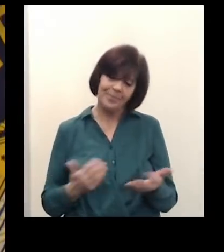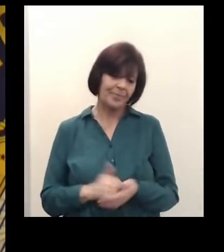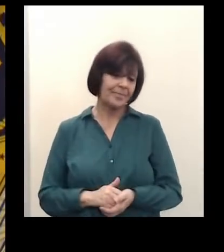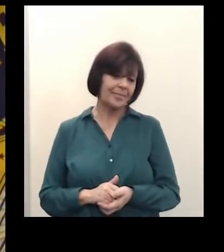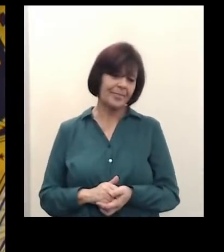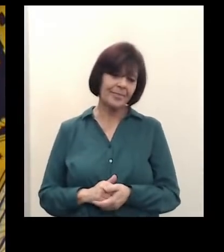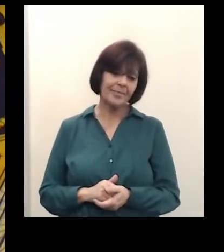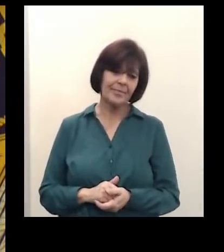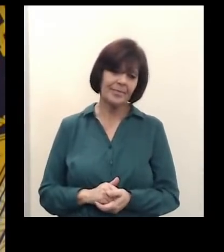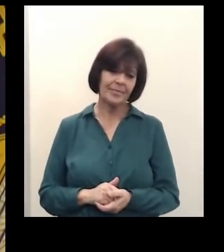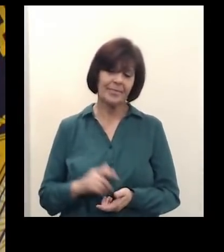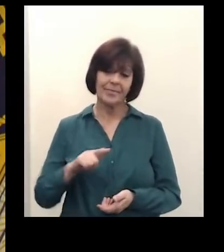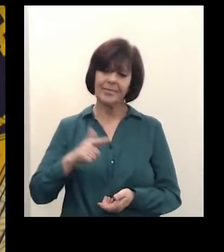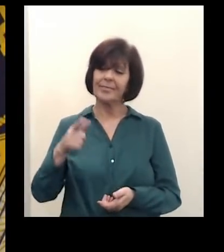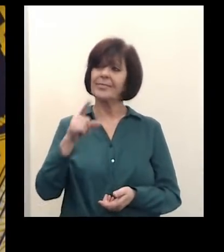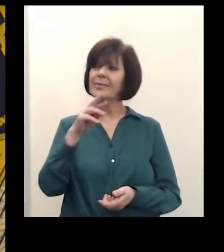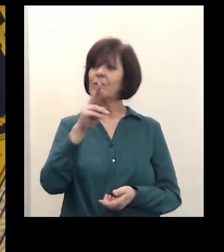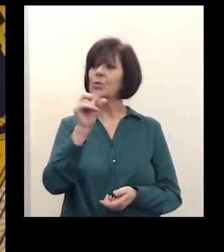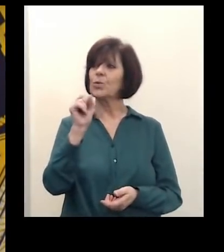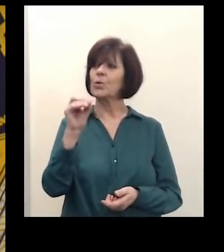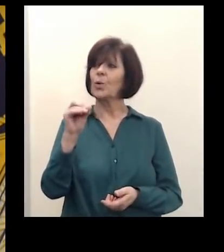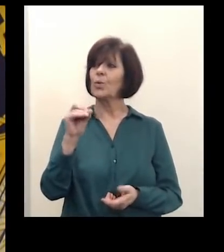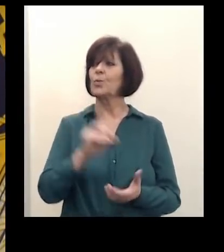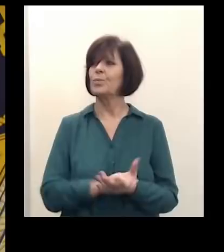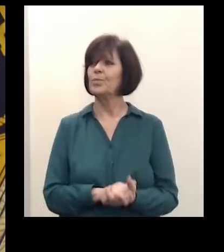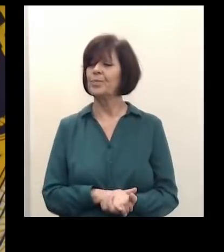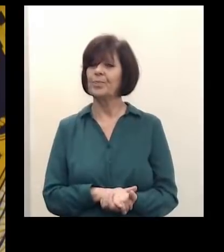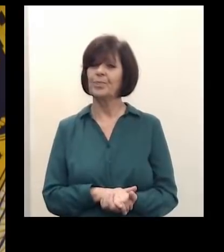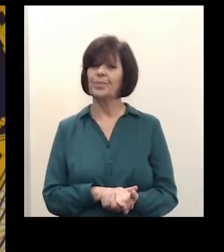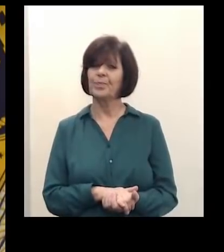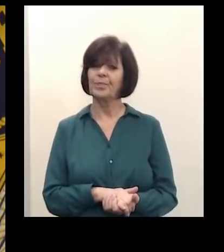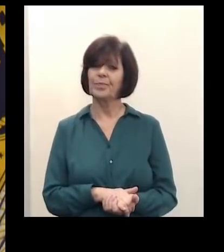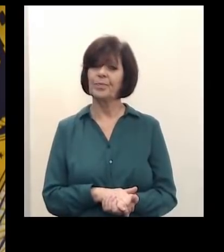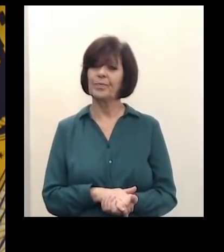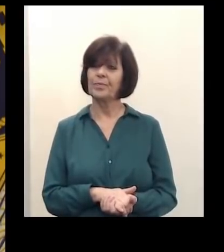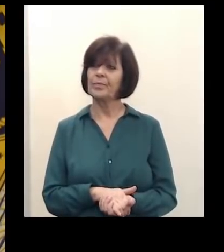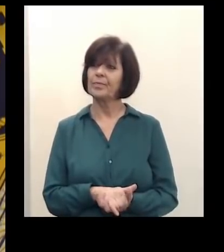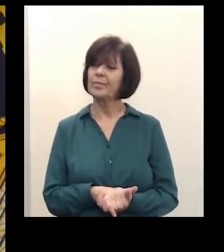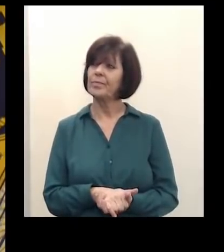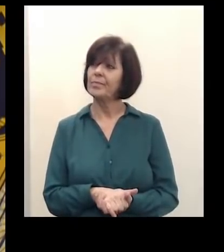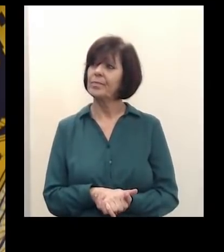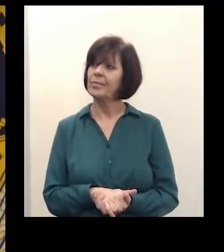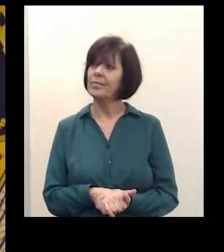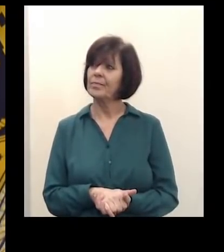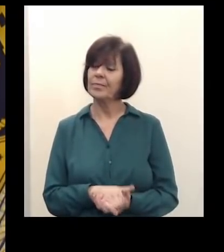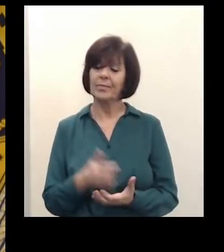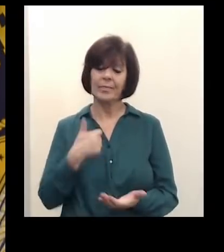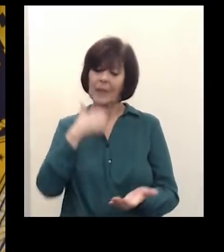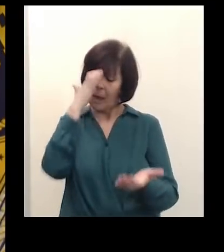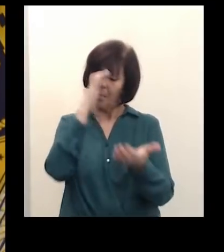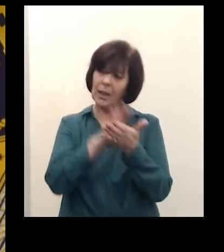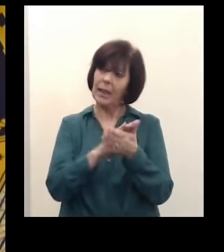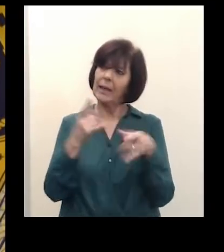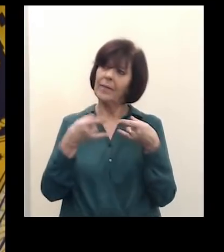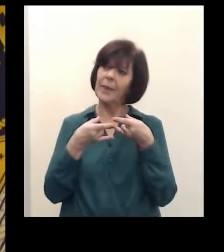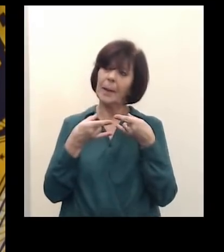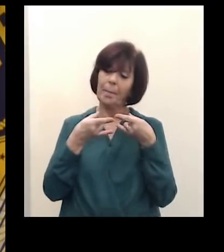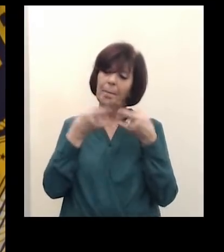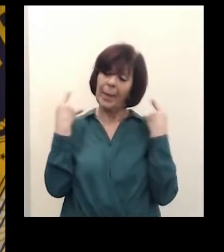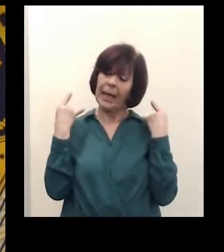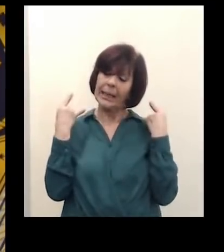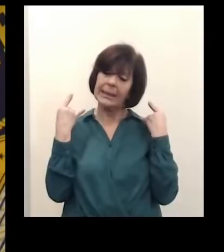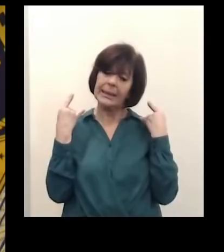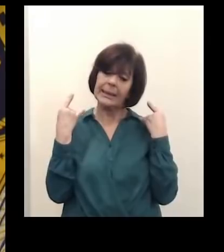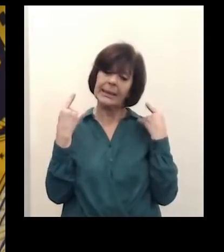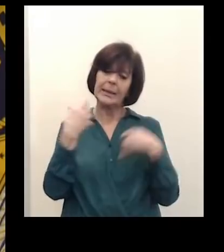I'll turn it over to Dr. Russo if you'd like to add anything, or Dr. Burstein, but I do believe the mask requirement is making